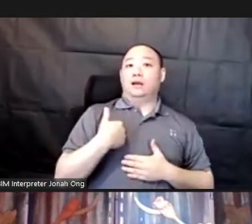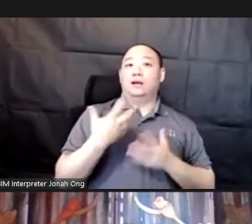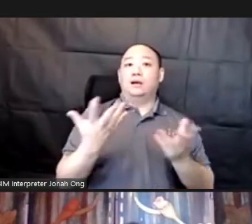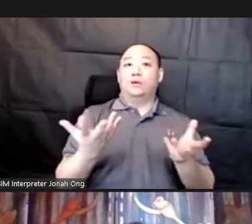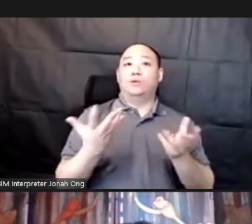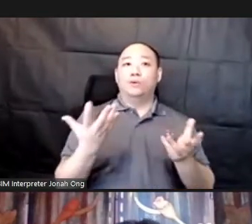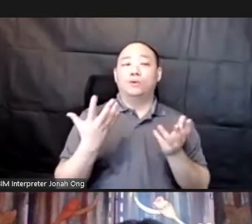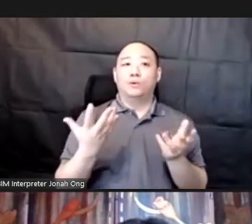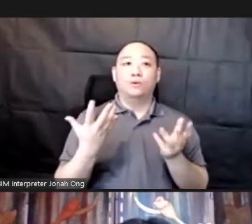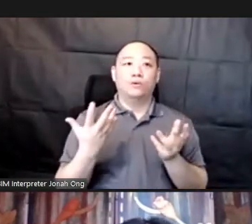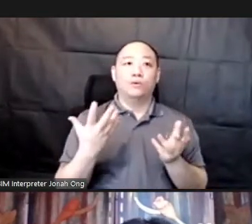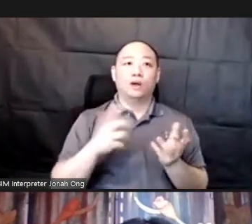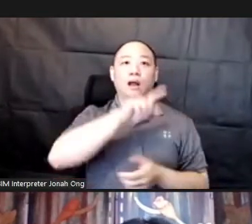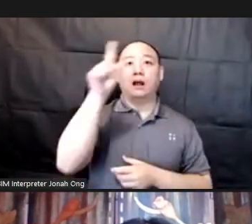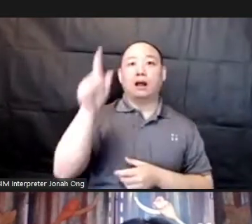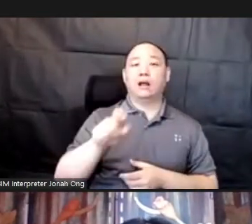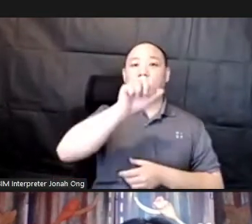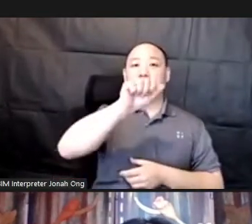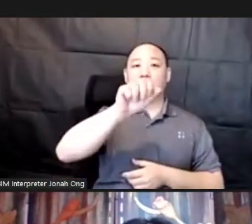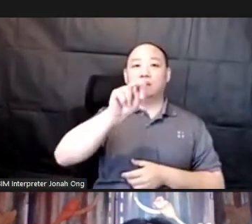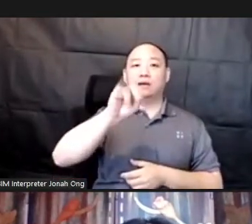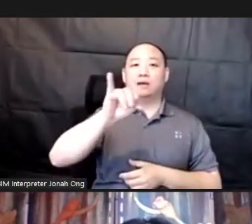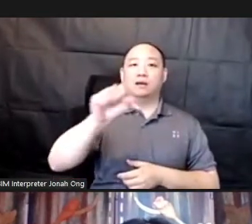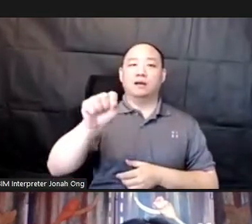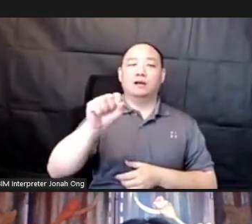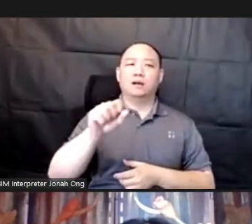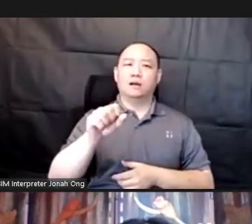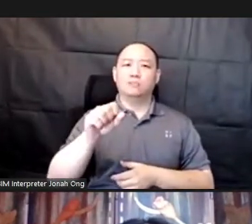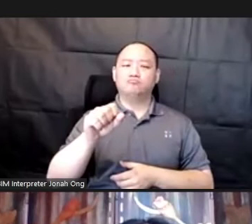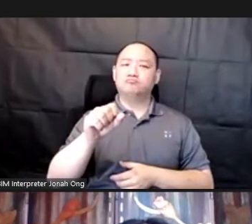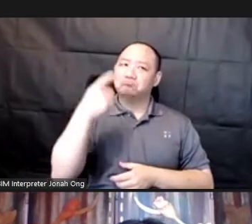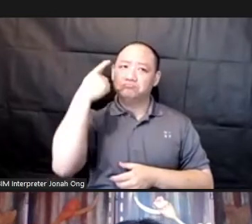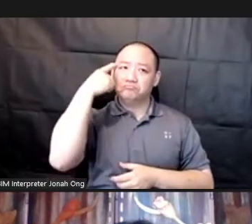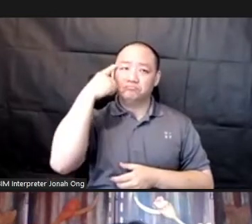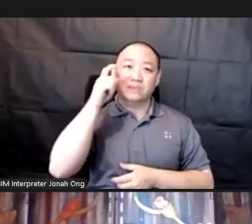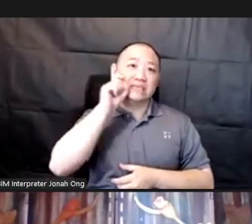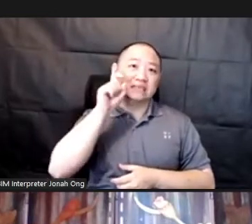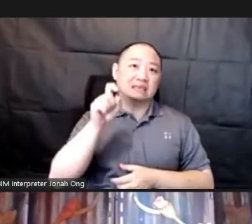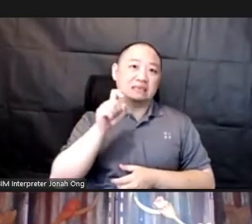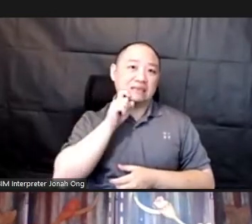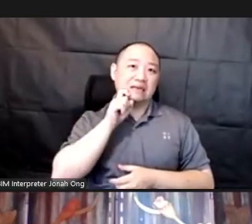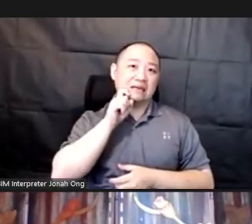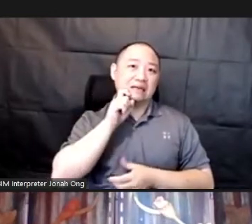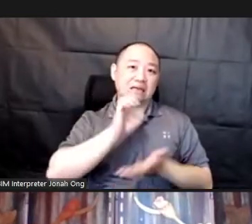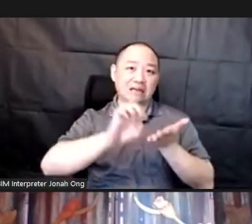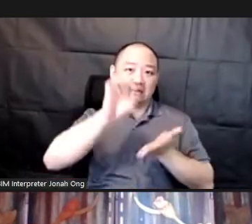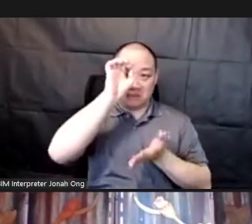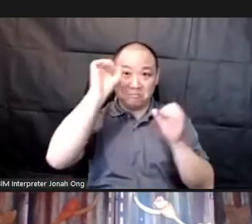So there's a question from the floor. What do you think sex education can look like in Malaysia? What should be taught?